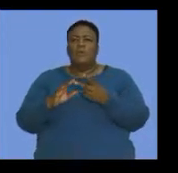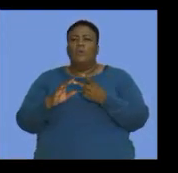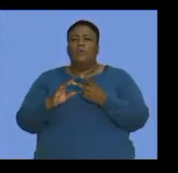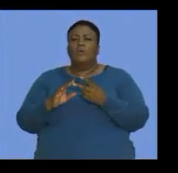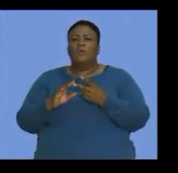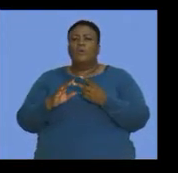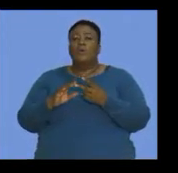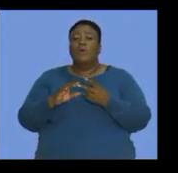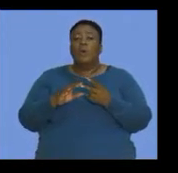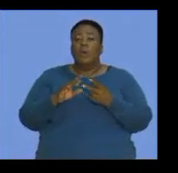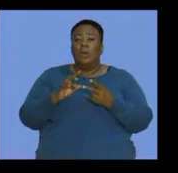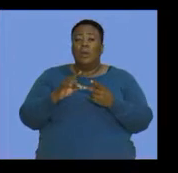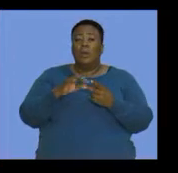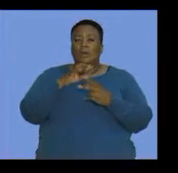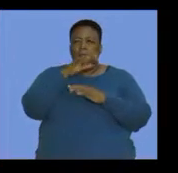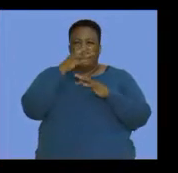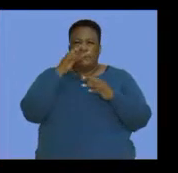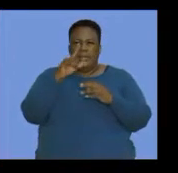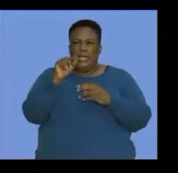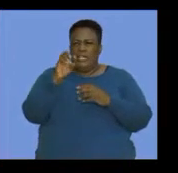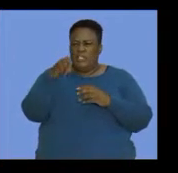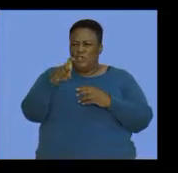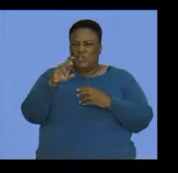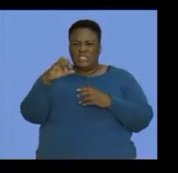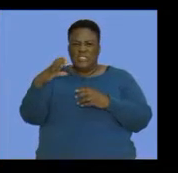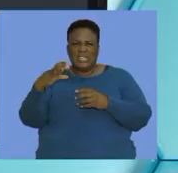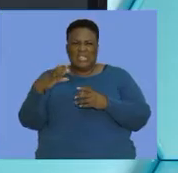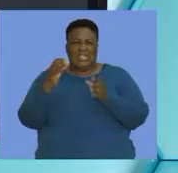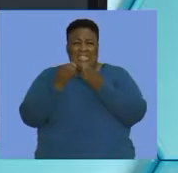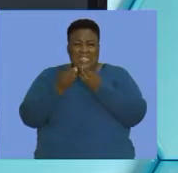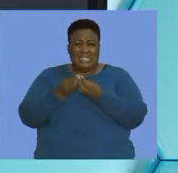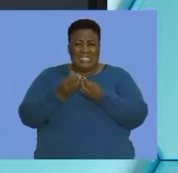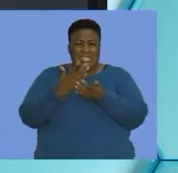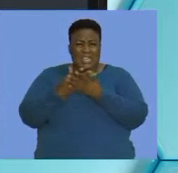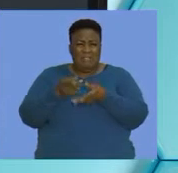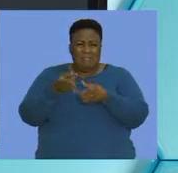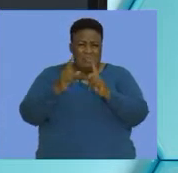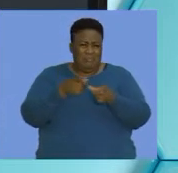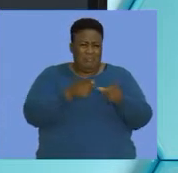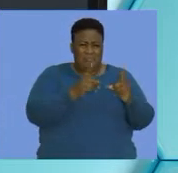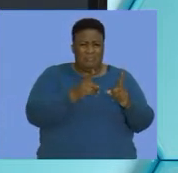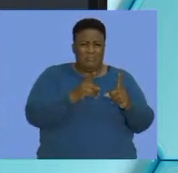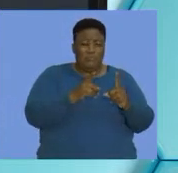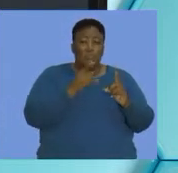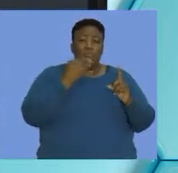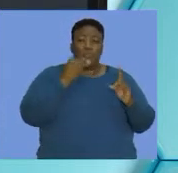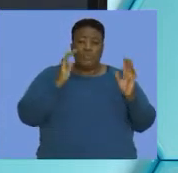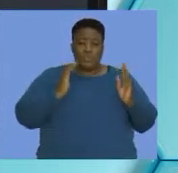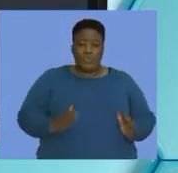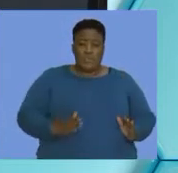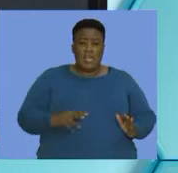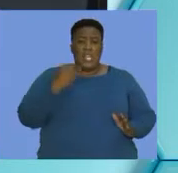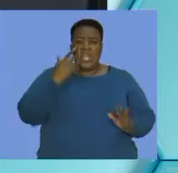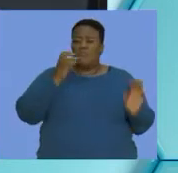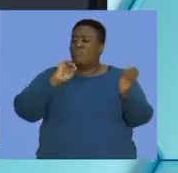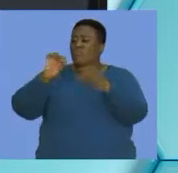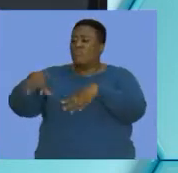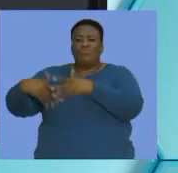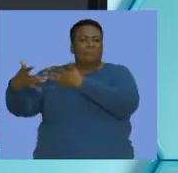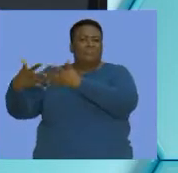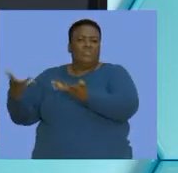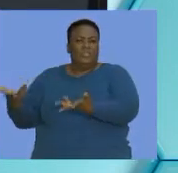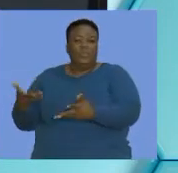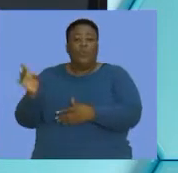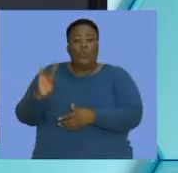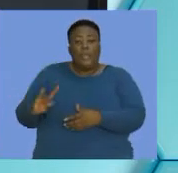are reactive or toxic. So these would be things that could cause harm both to humans if they're disposed of,